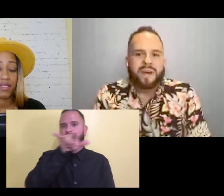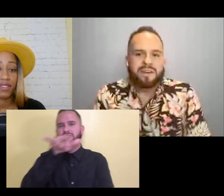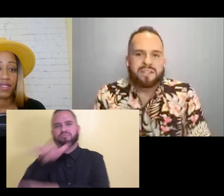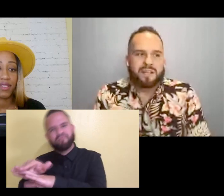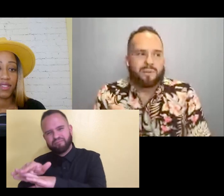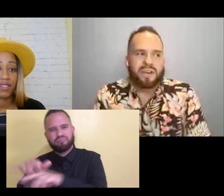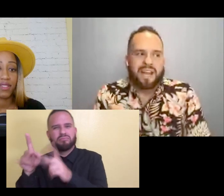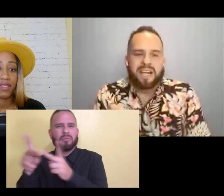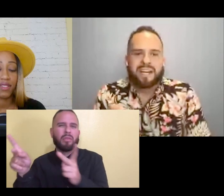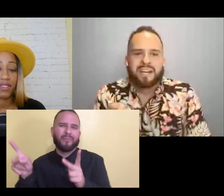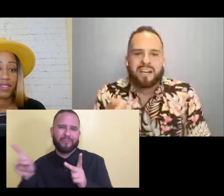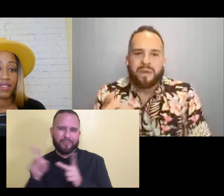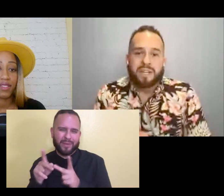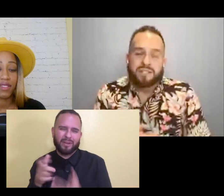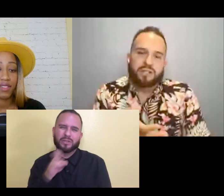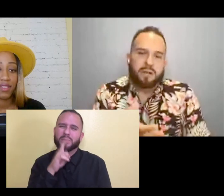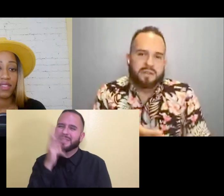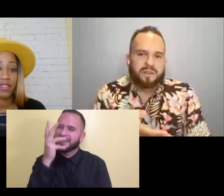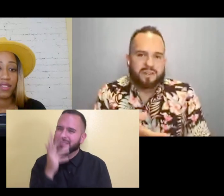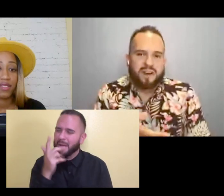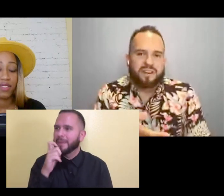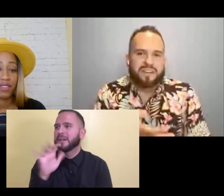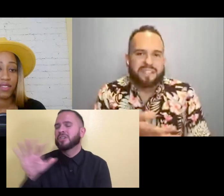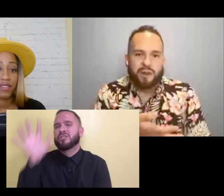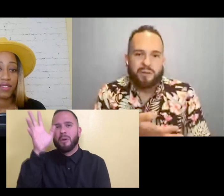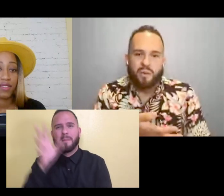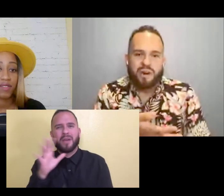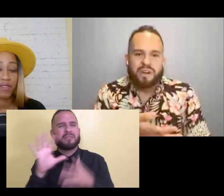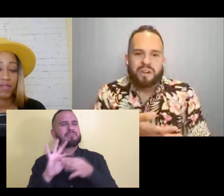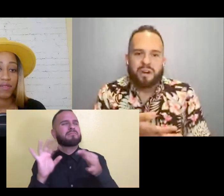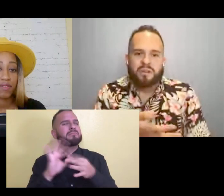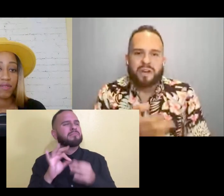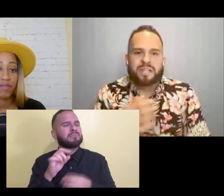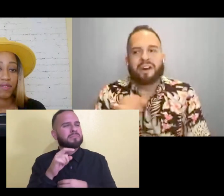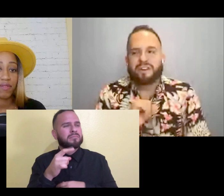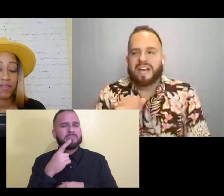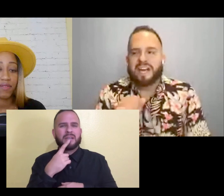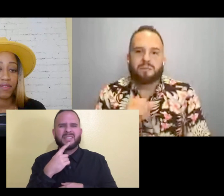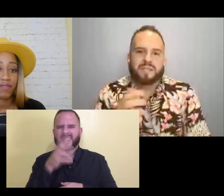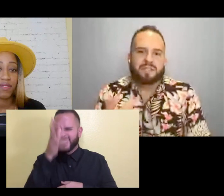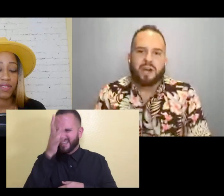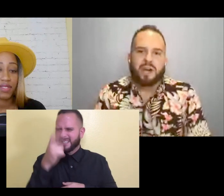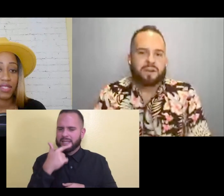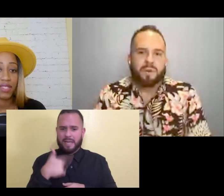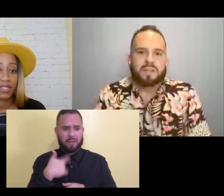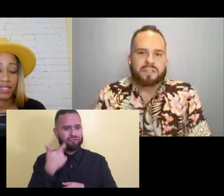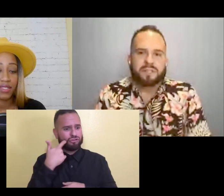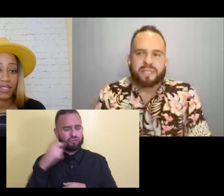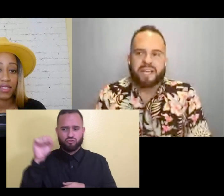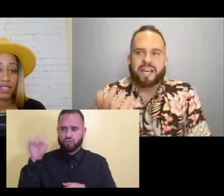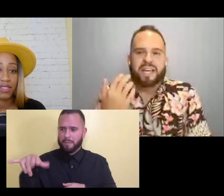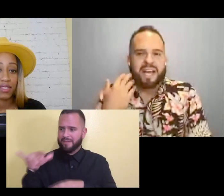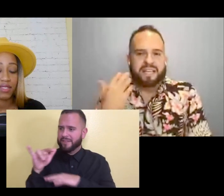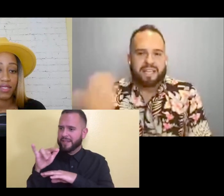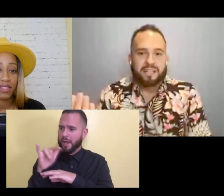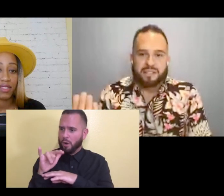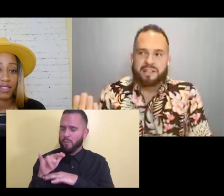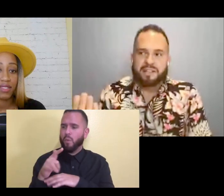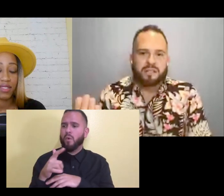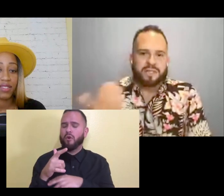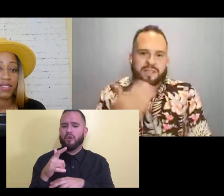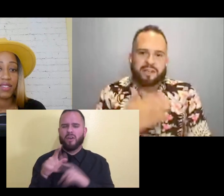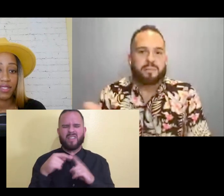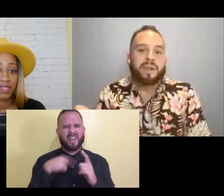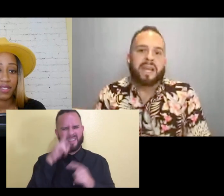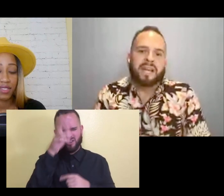of her parents that were like, we had just dropped off our daughter at the airport, and then her dad was like driving to work or something, and he hears